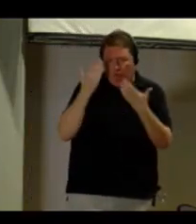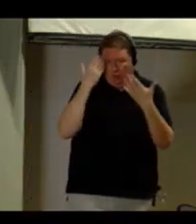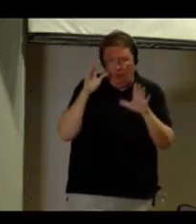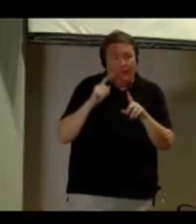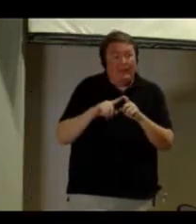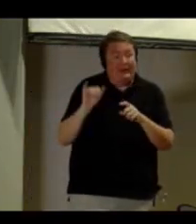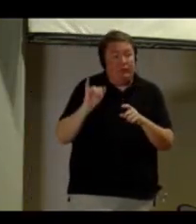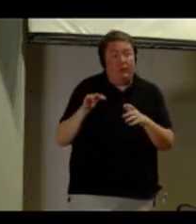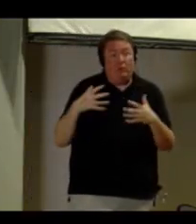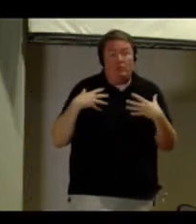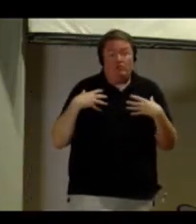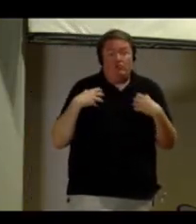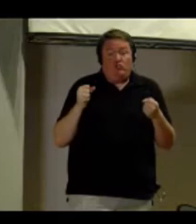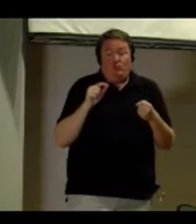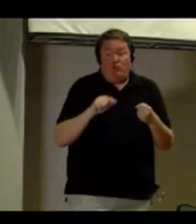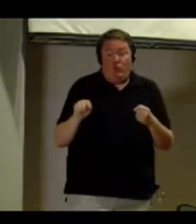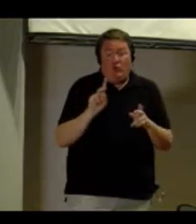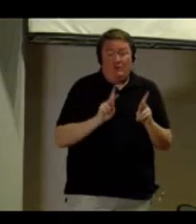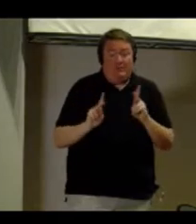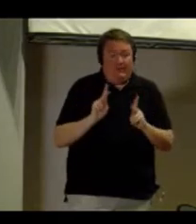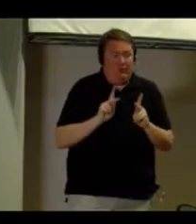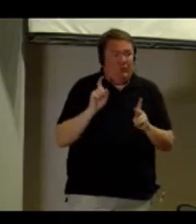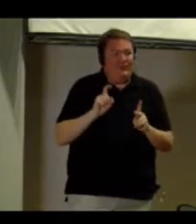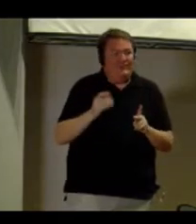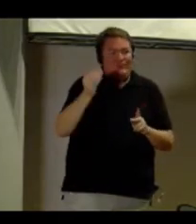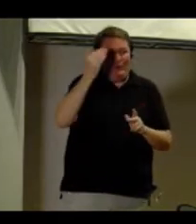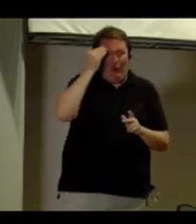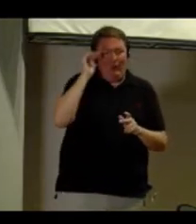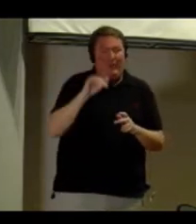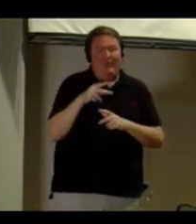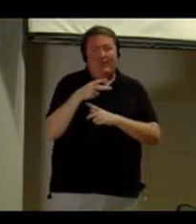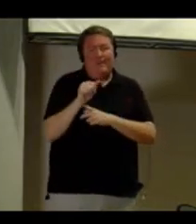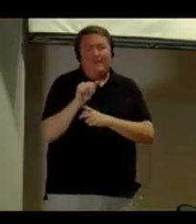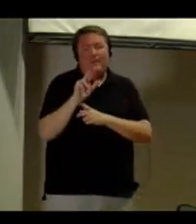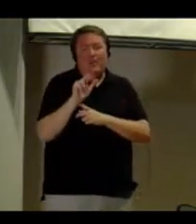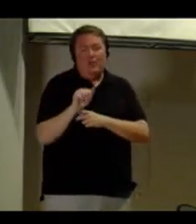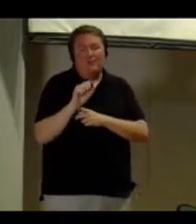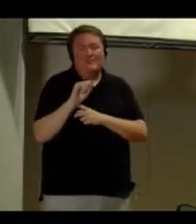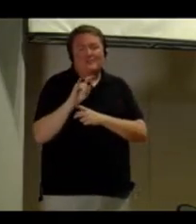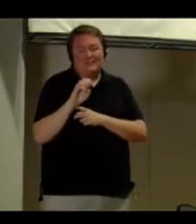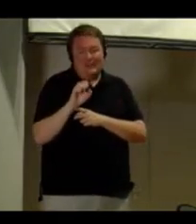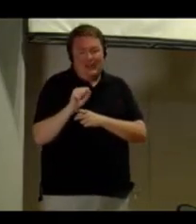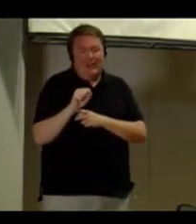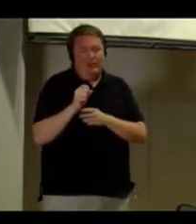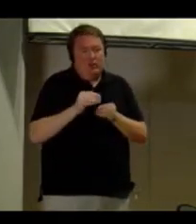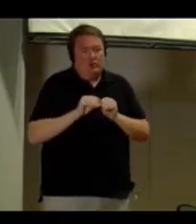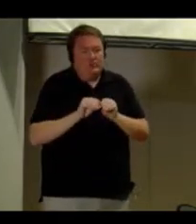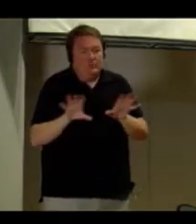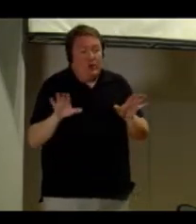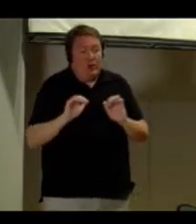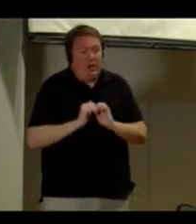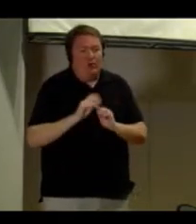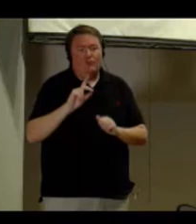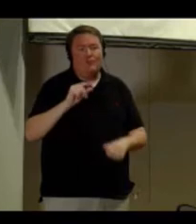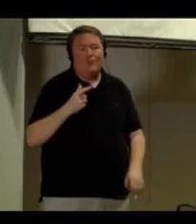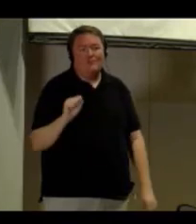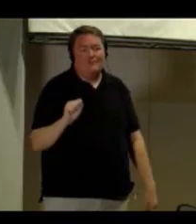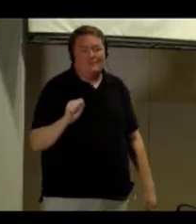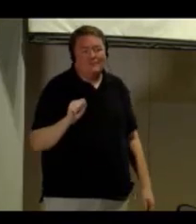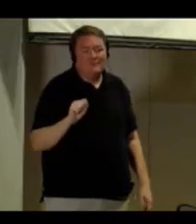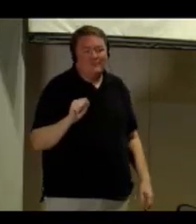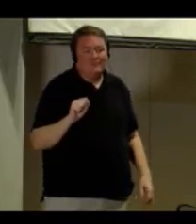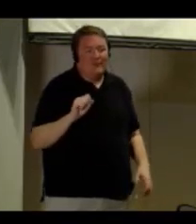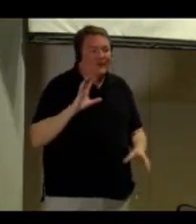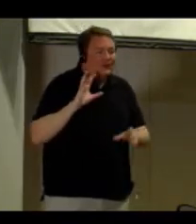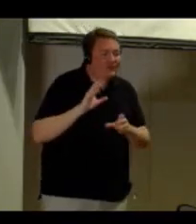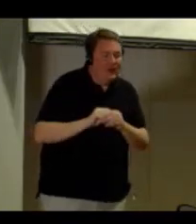people of those parasites, you also need to know that those parasites are transmitted by dogs and things like that as well. So you need to include that in your pigs and